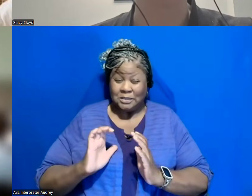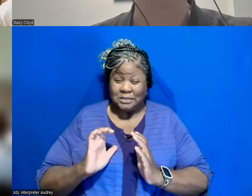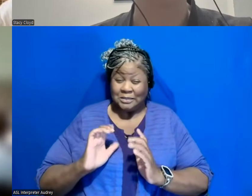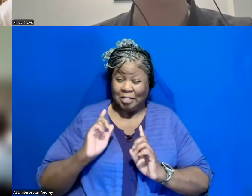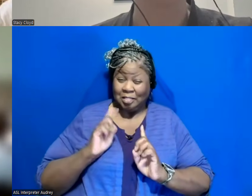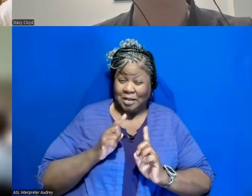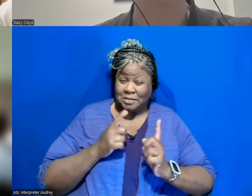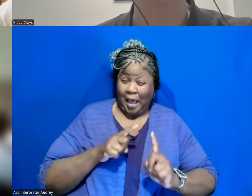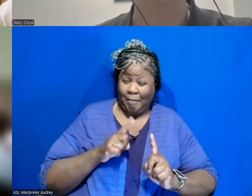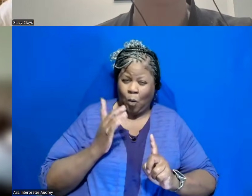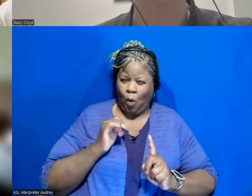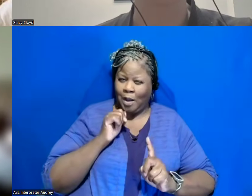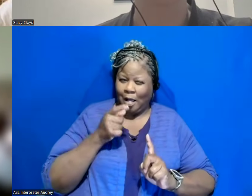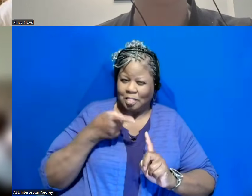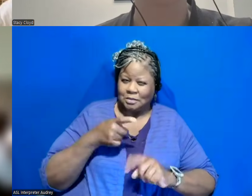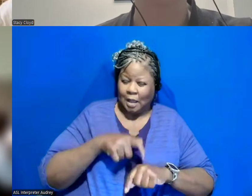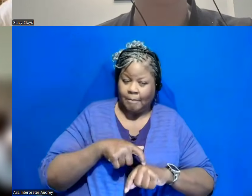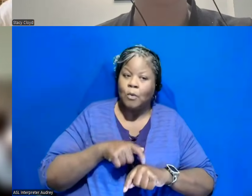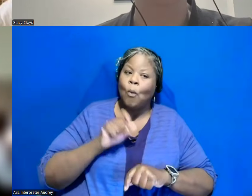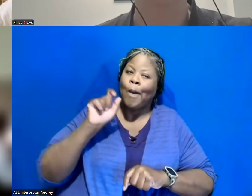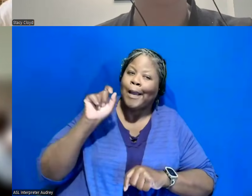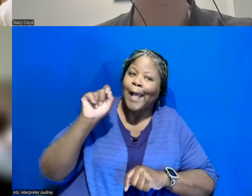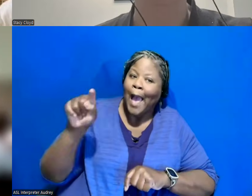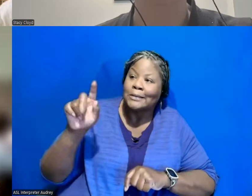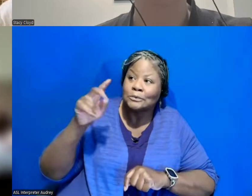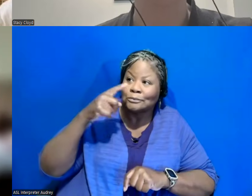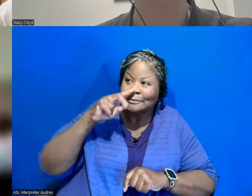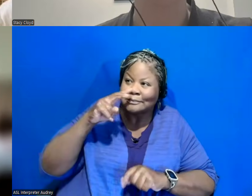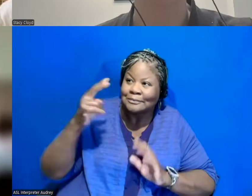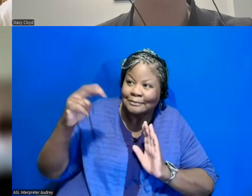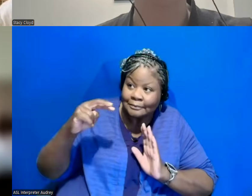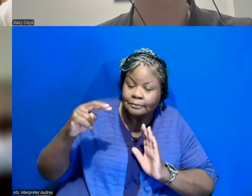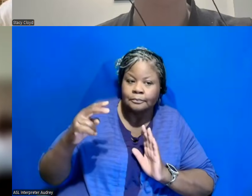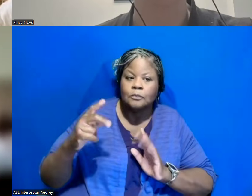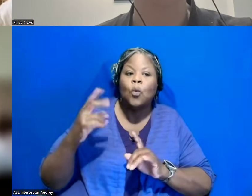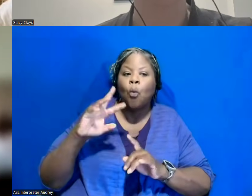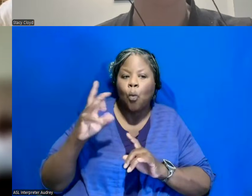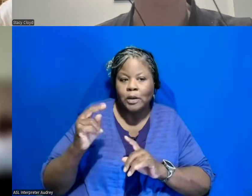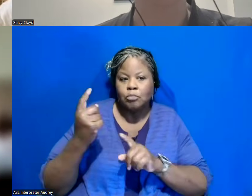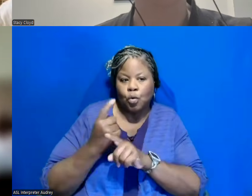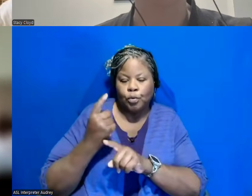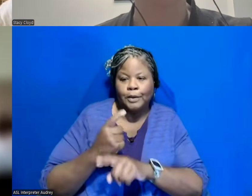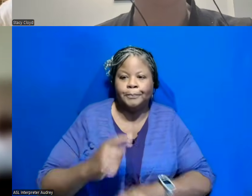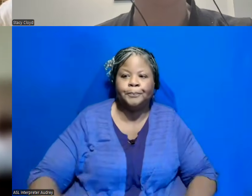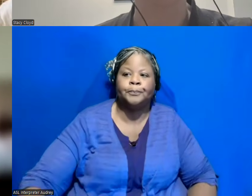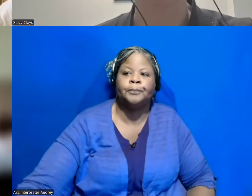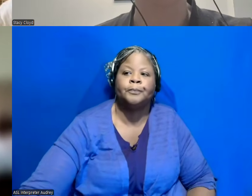has happened. Why is that not the case? So we can ask for a second look where it's appropriate.